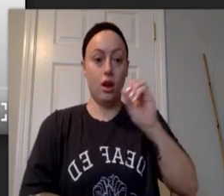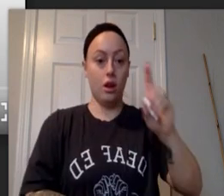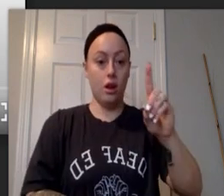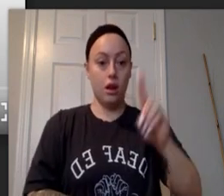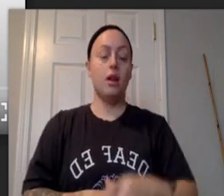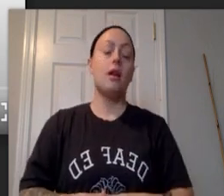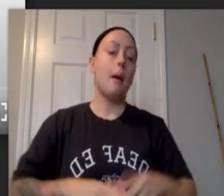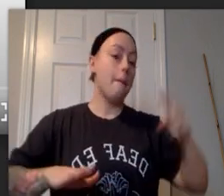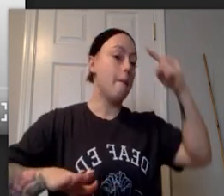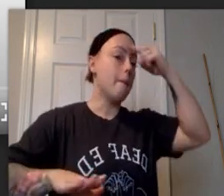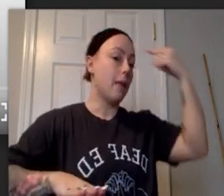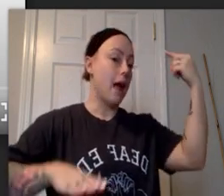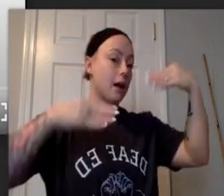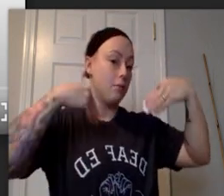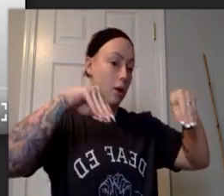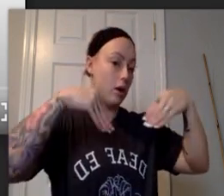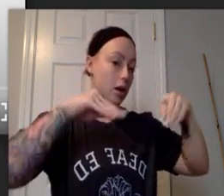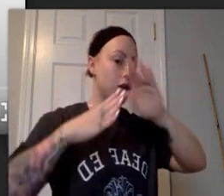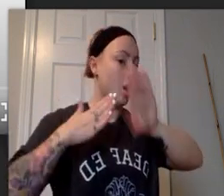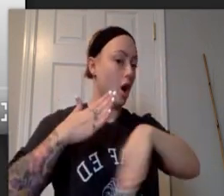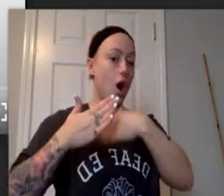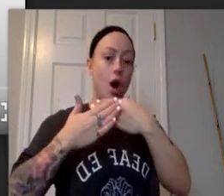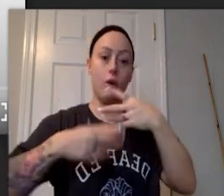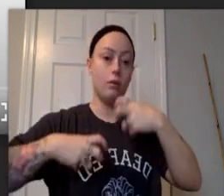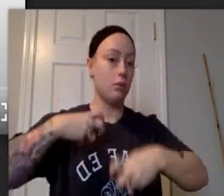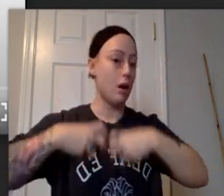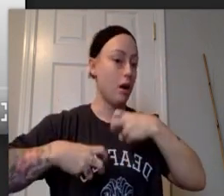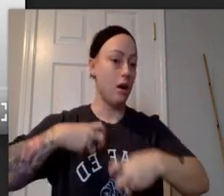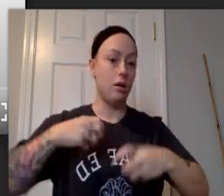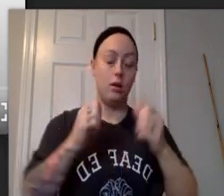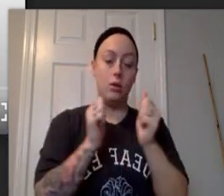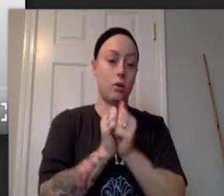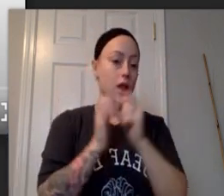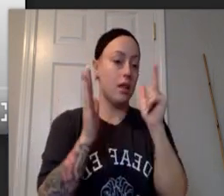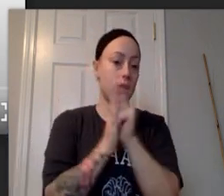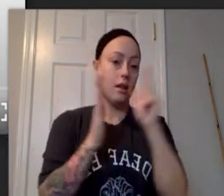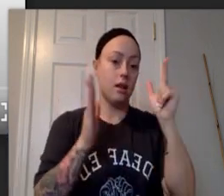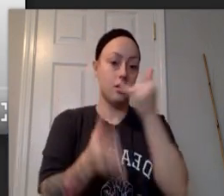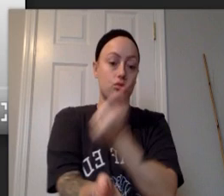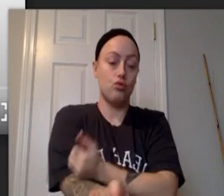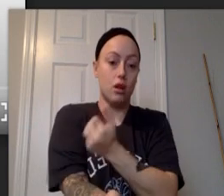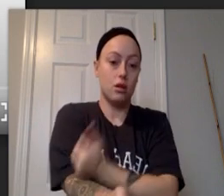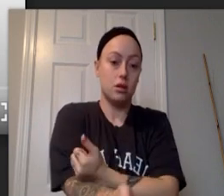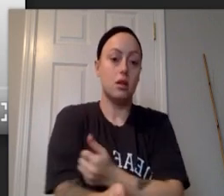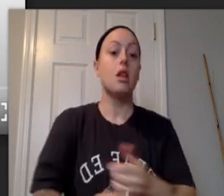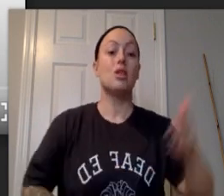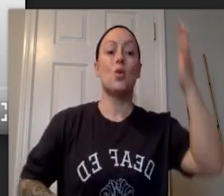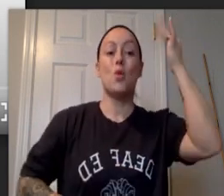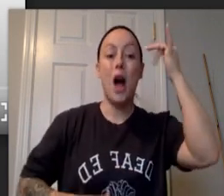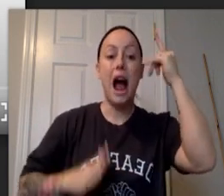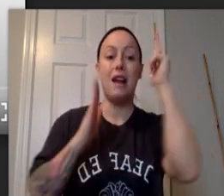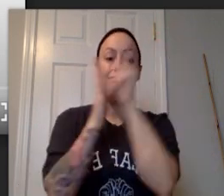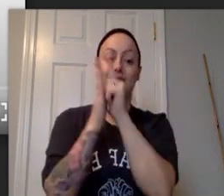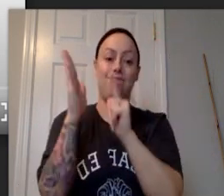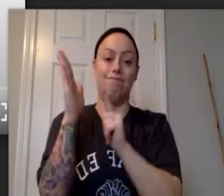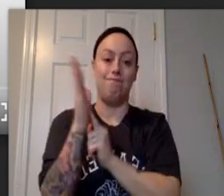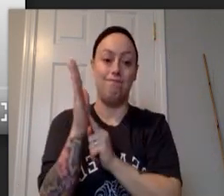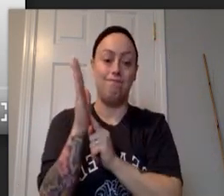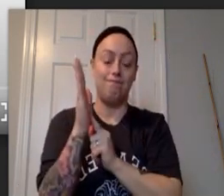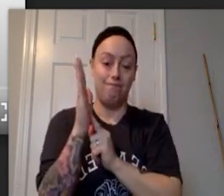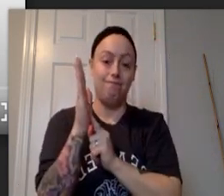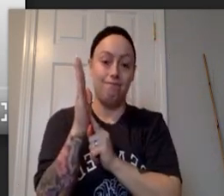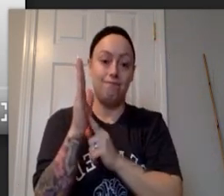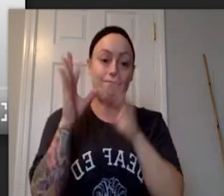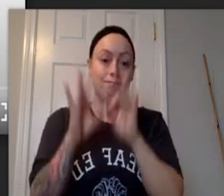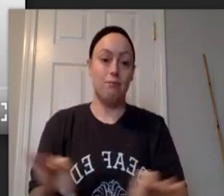purity problems, this has always been a problem when we're talking about illegal drugs. And that's why decriminalization is so important. When you buy